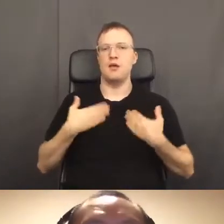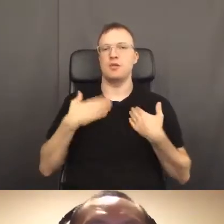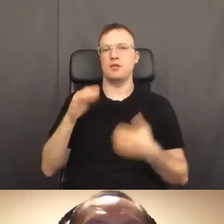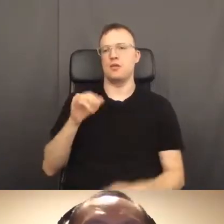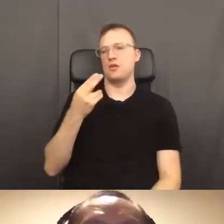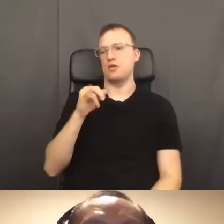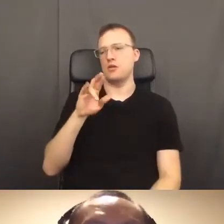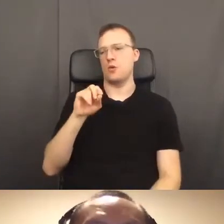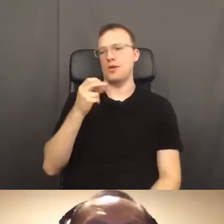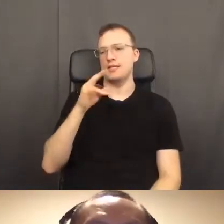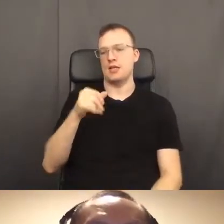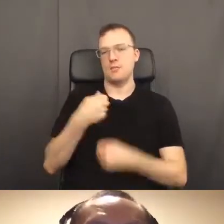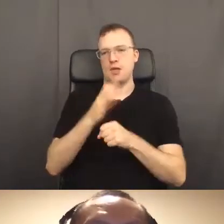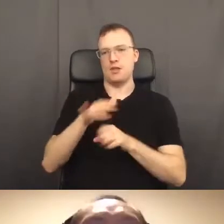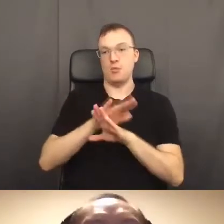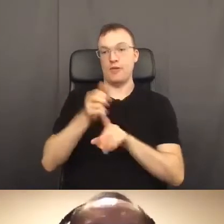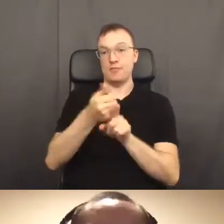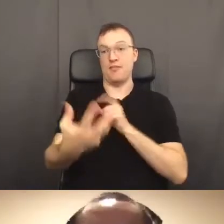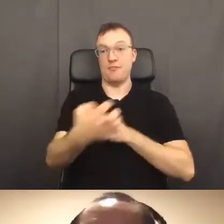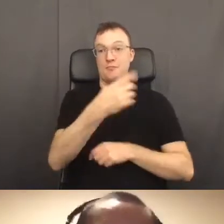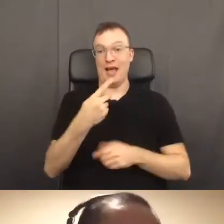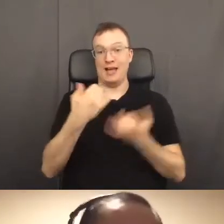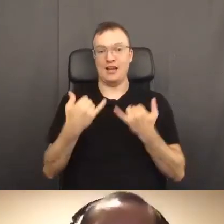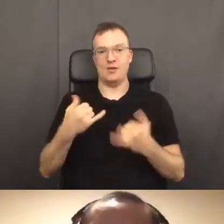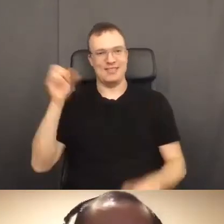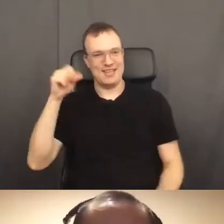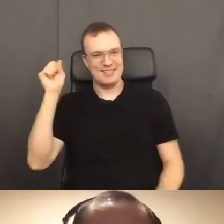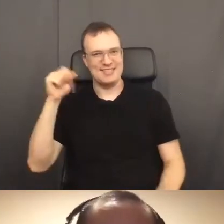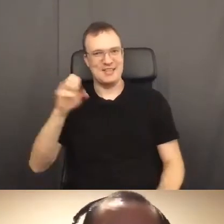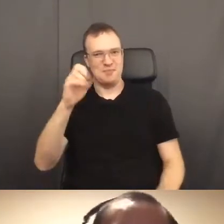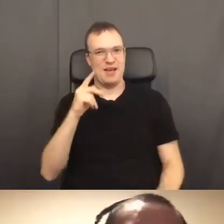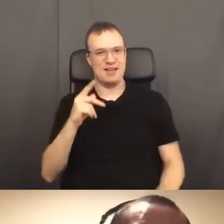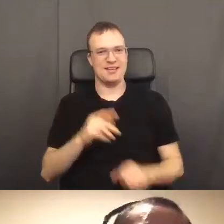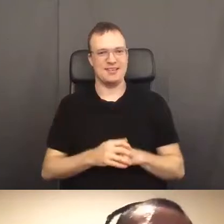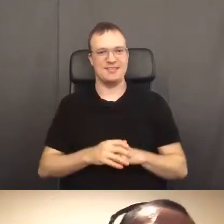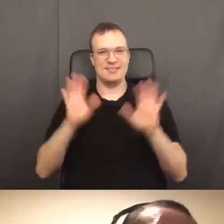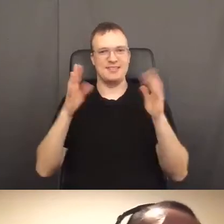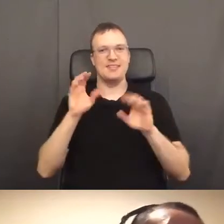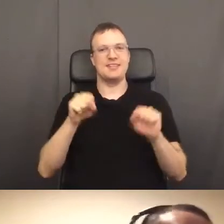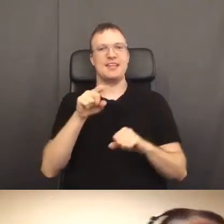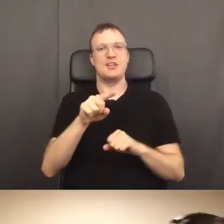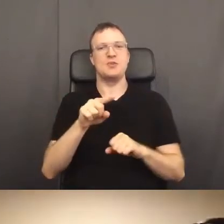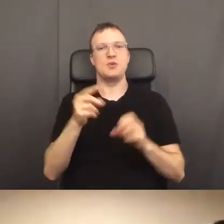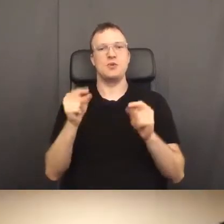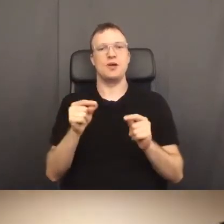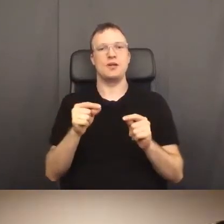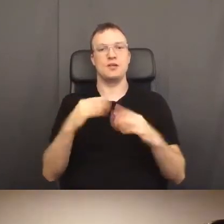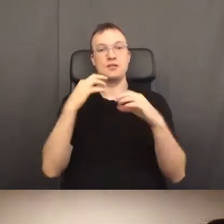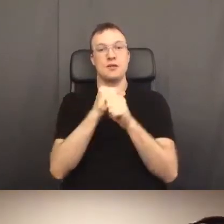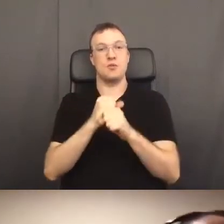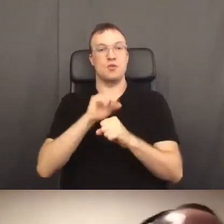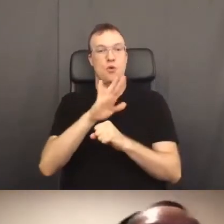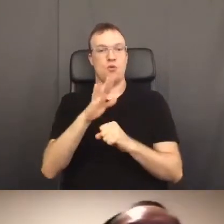this movie. And I see he's back now. And yeah, so he's back. Could you quickly just summarize